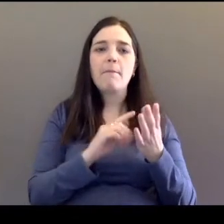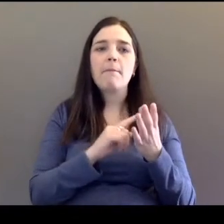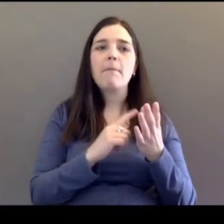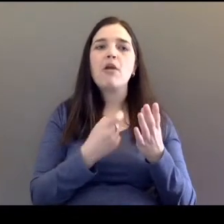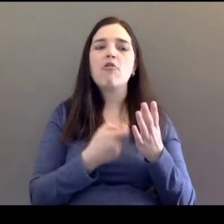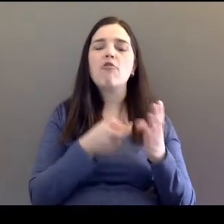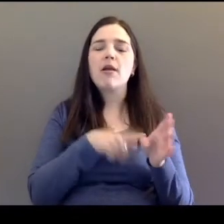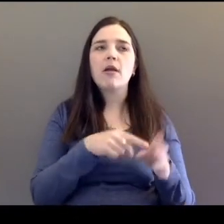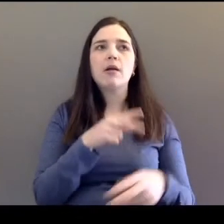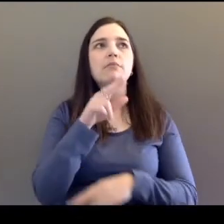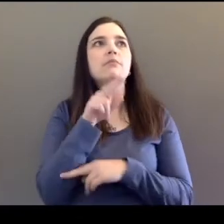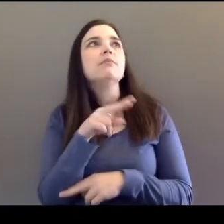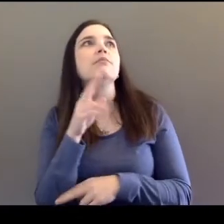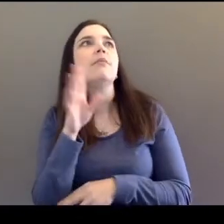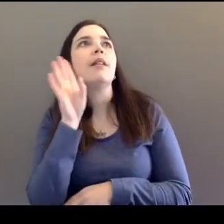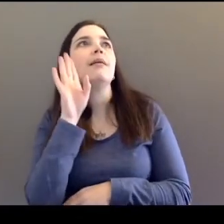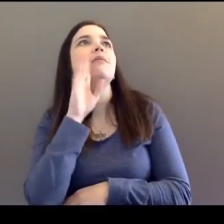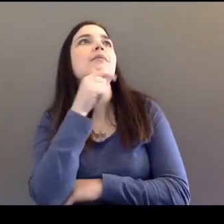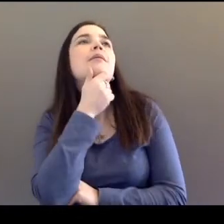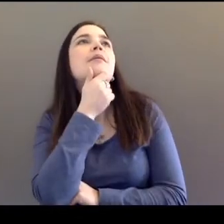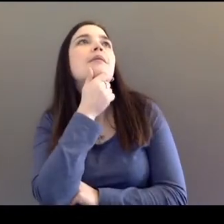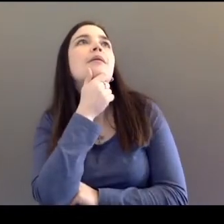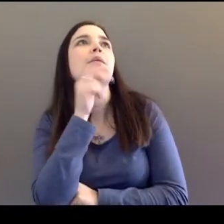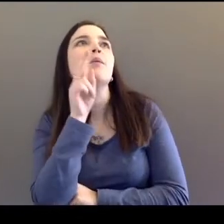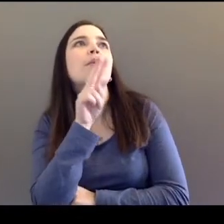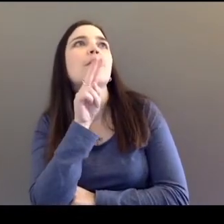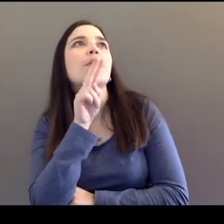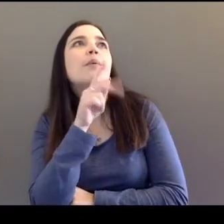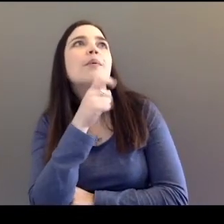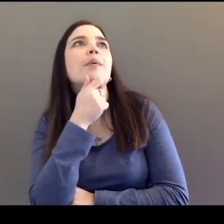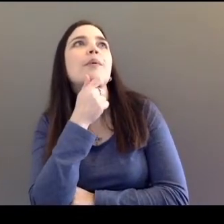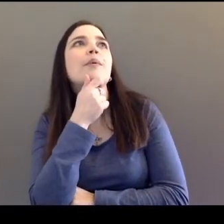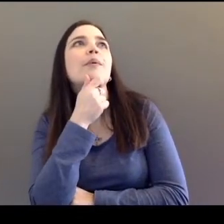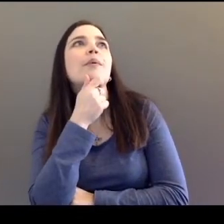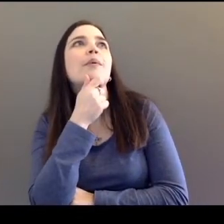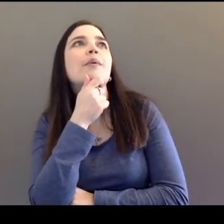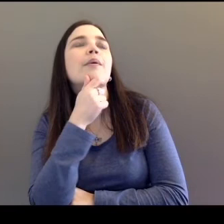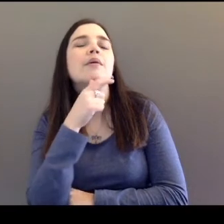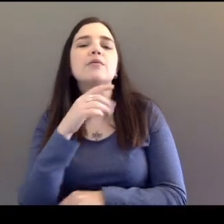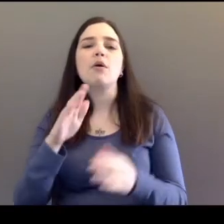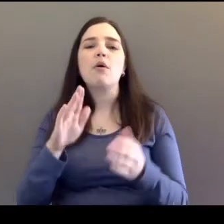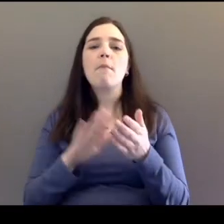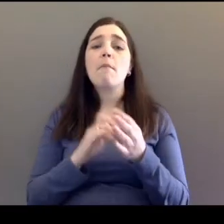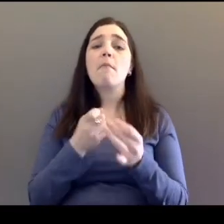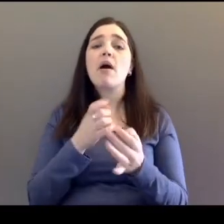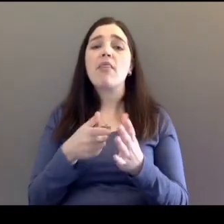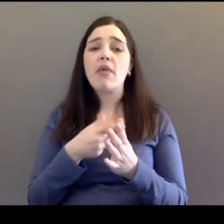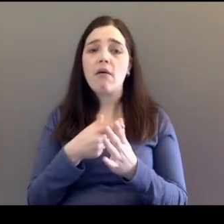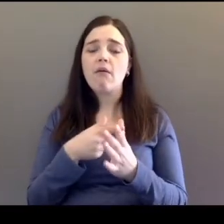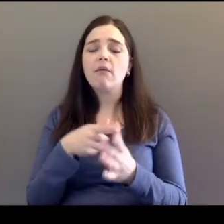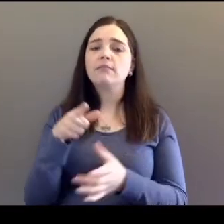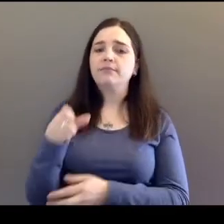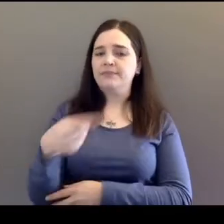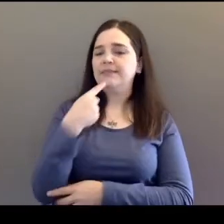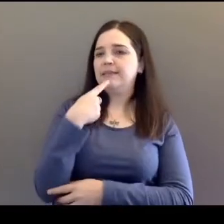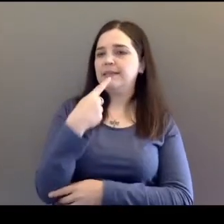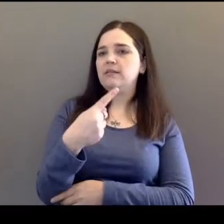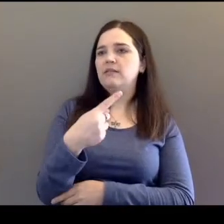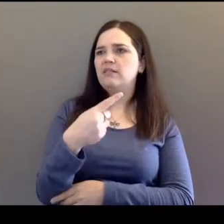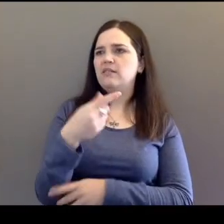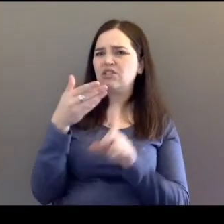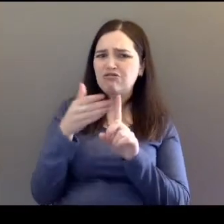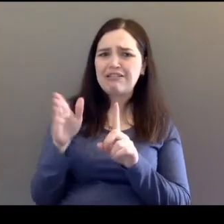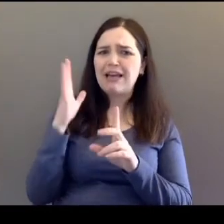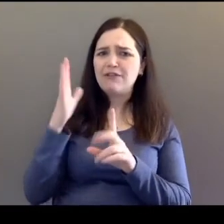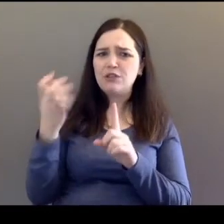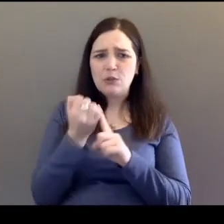listening at His feet. Martha says the Bible, was distracted by all the things she had to